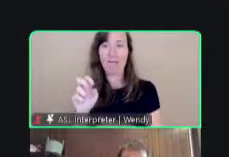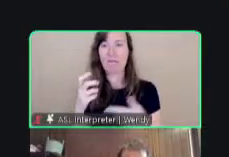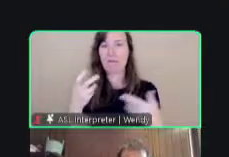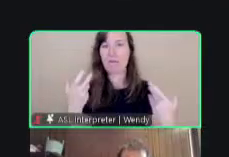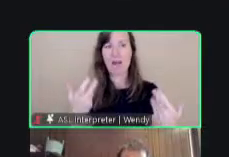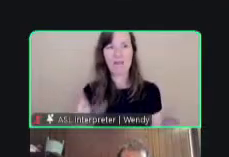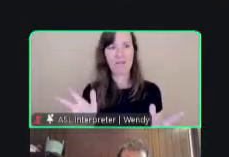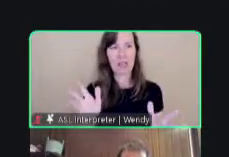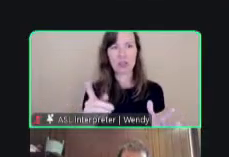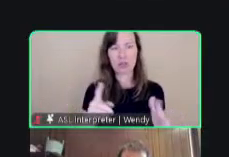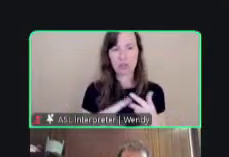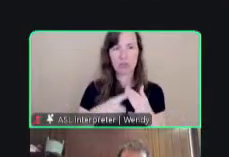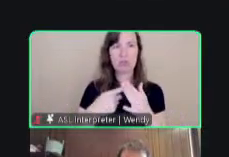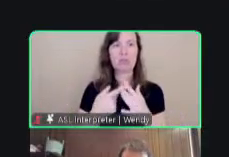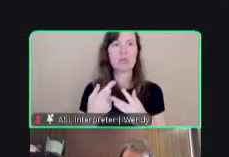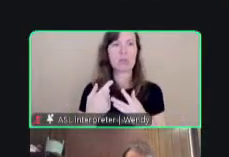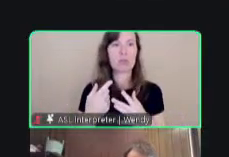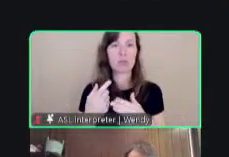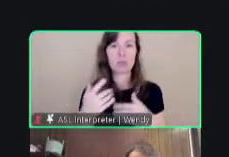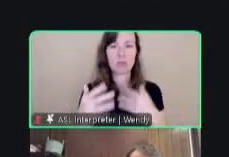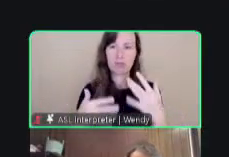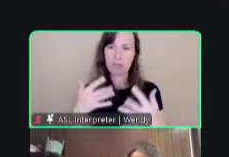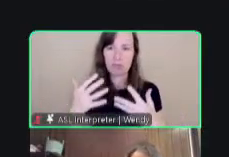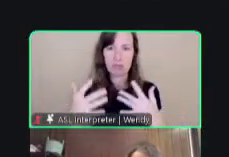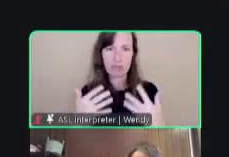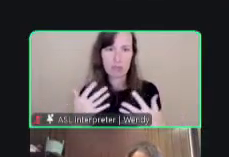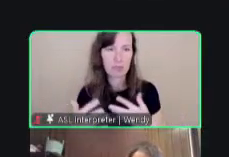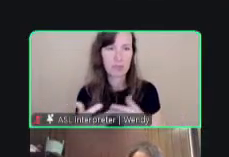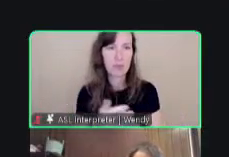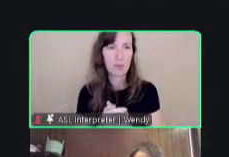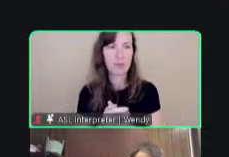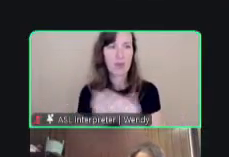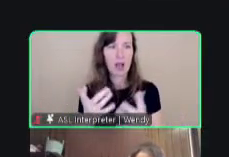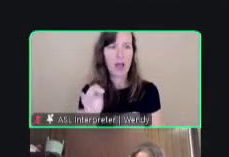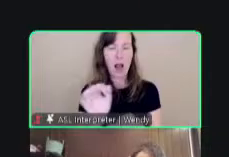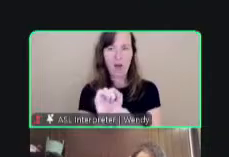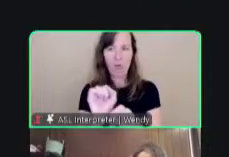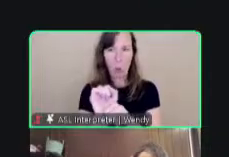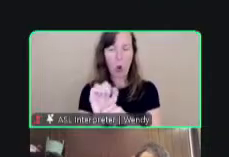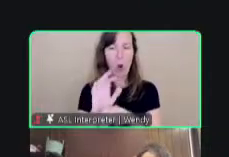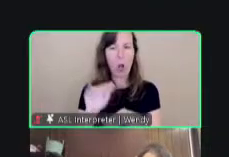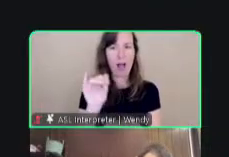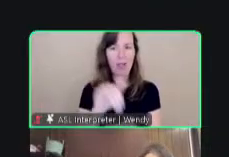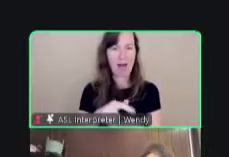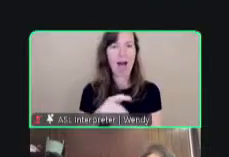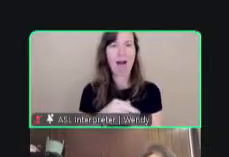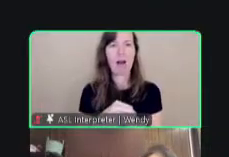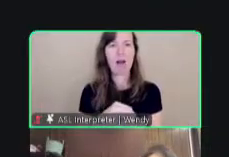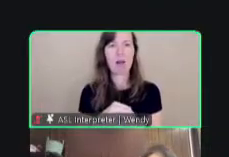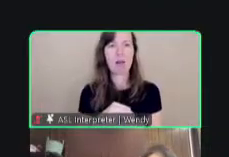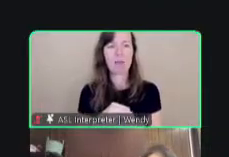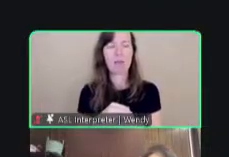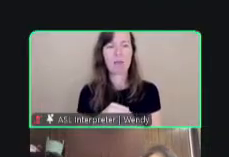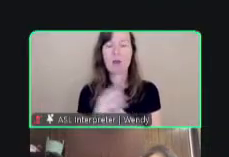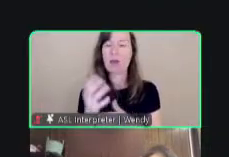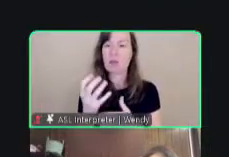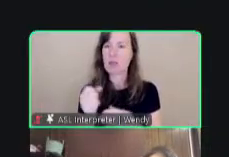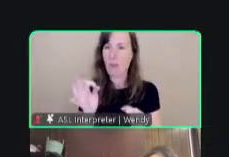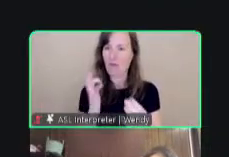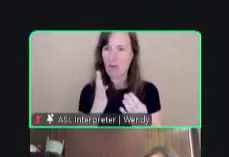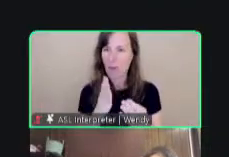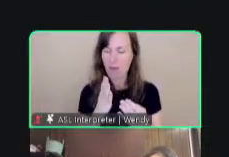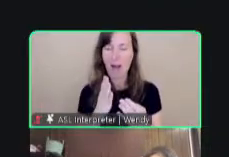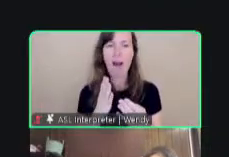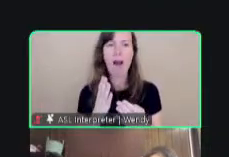work. That's also going to have a lot of apron work done on it, and we're getting some feedback, but that has